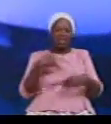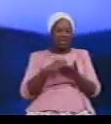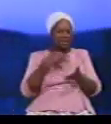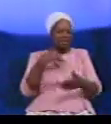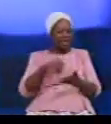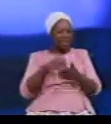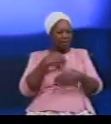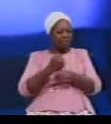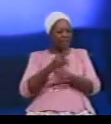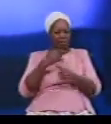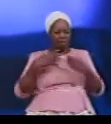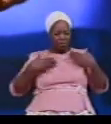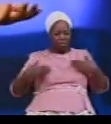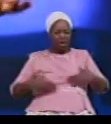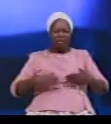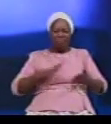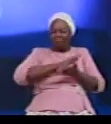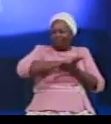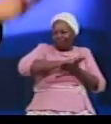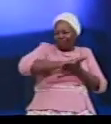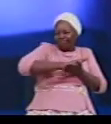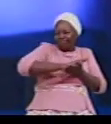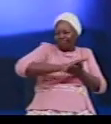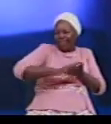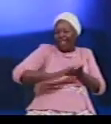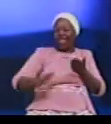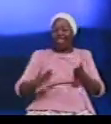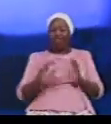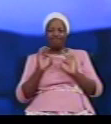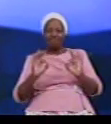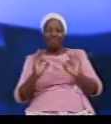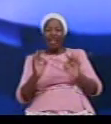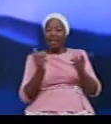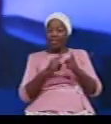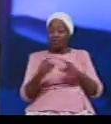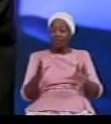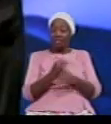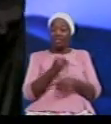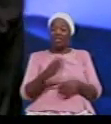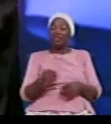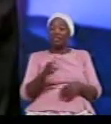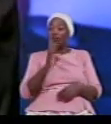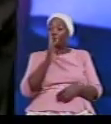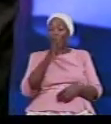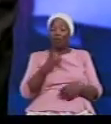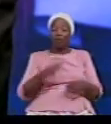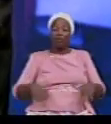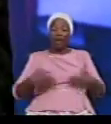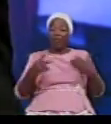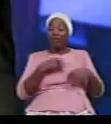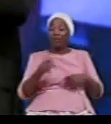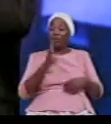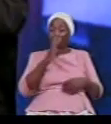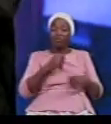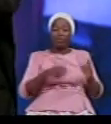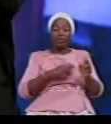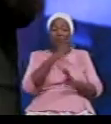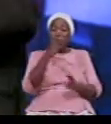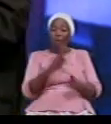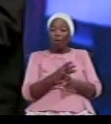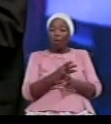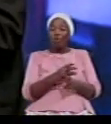smoothens out all those wrinkles. You take the water of life and the water of the word, and the old